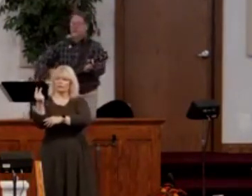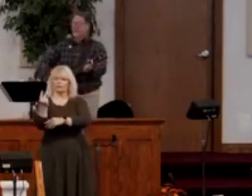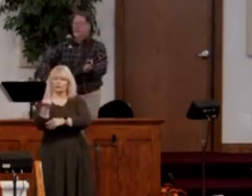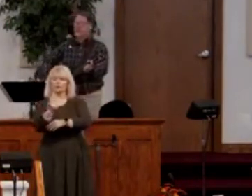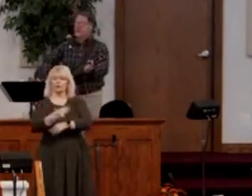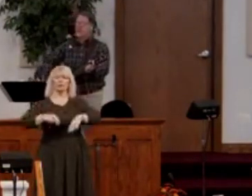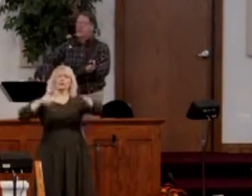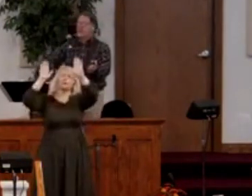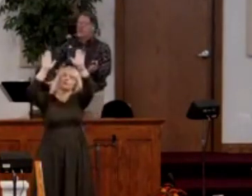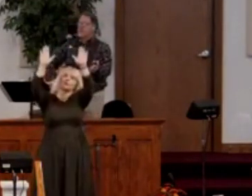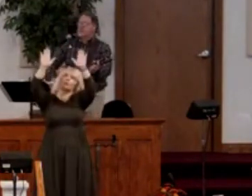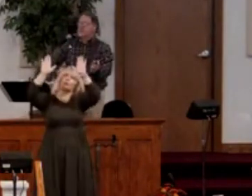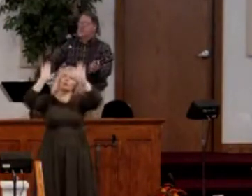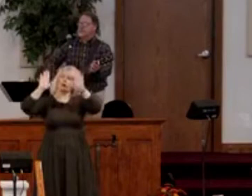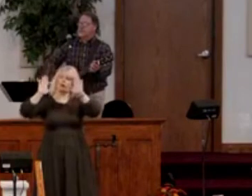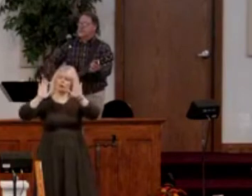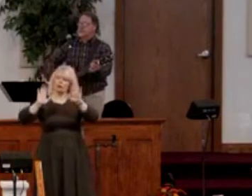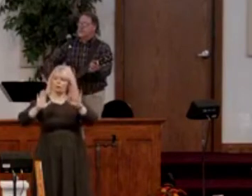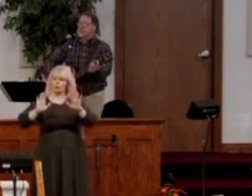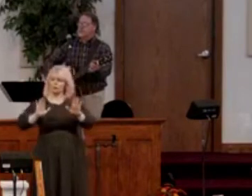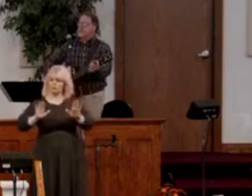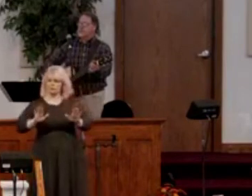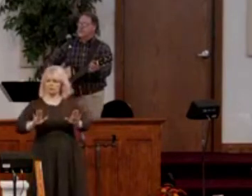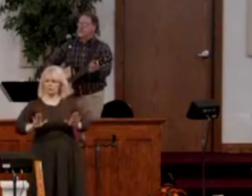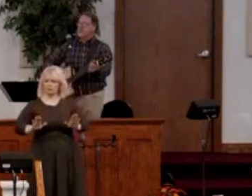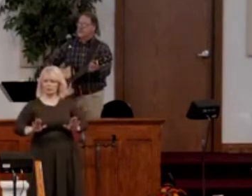survey the